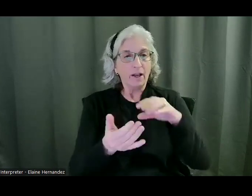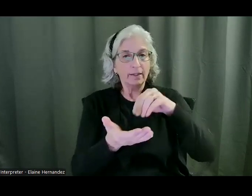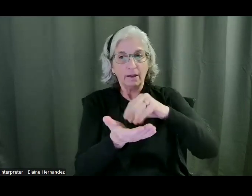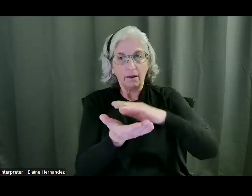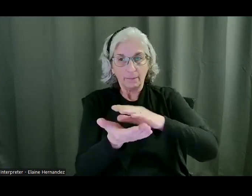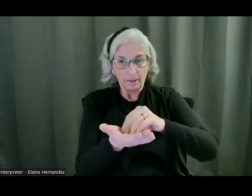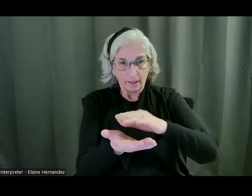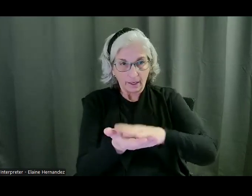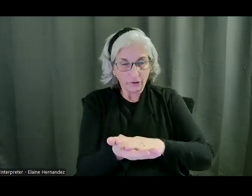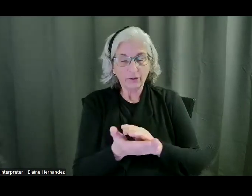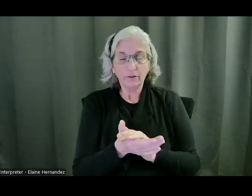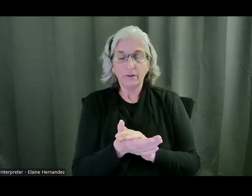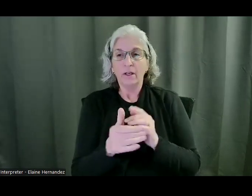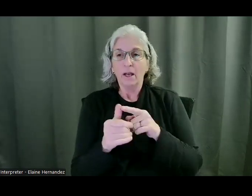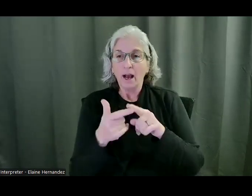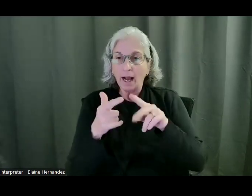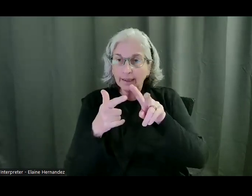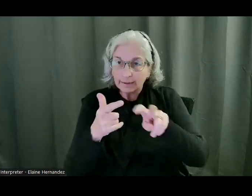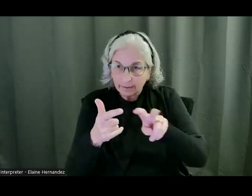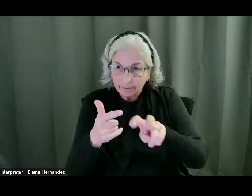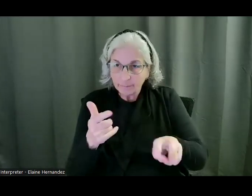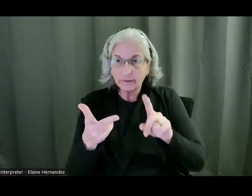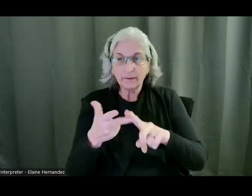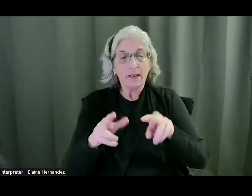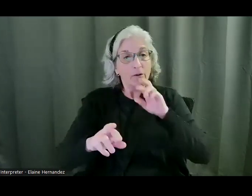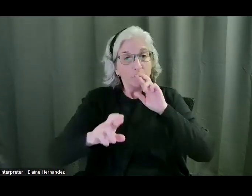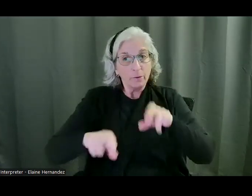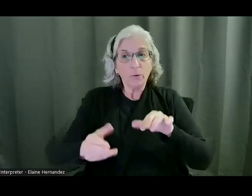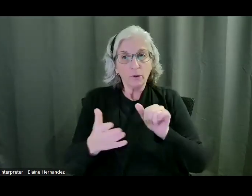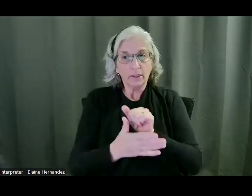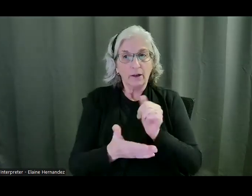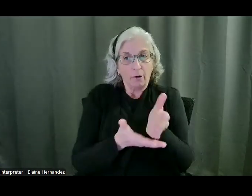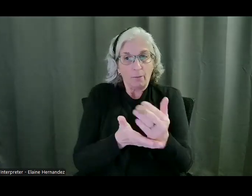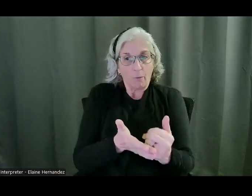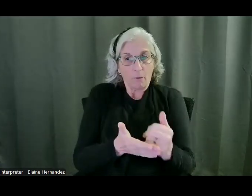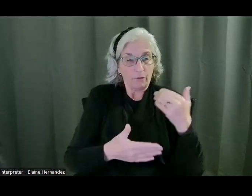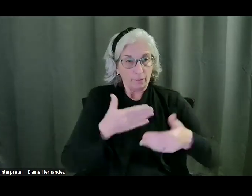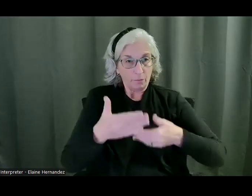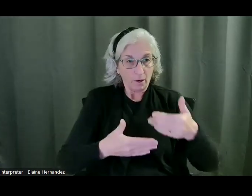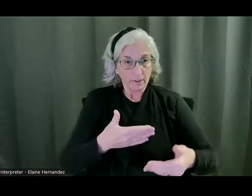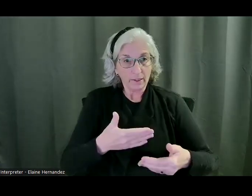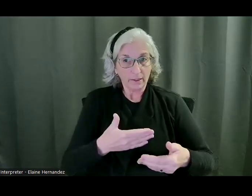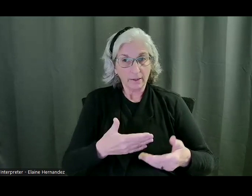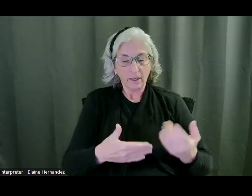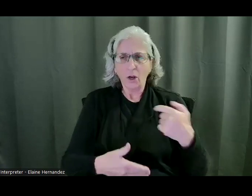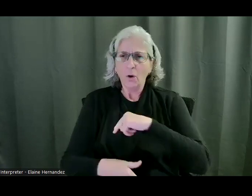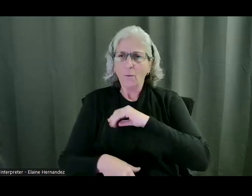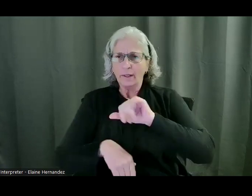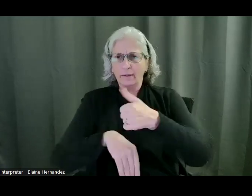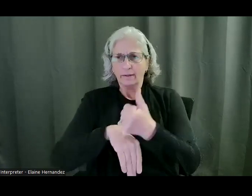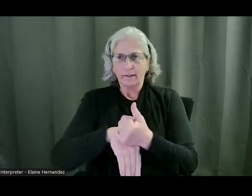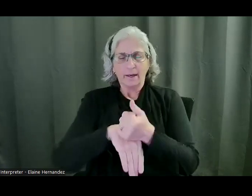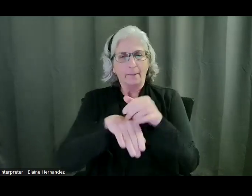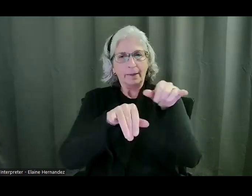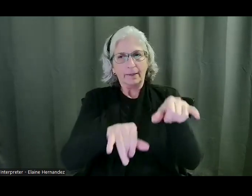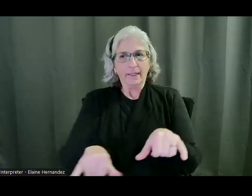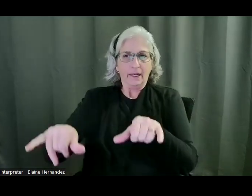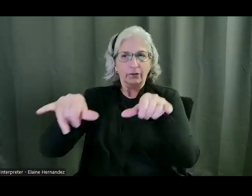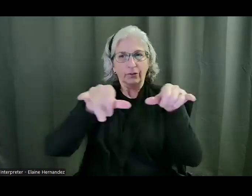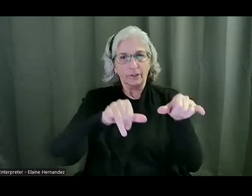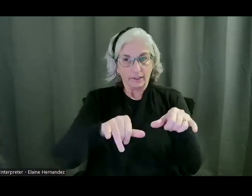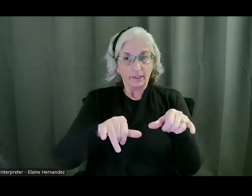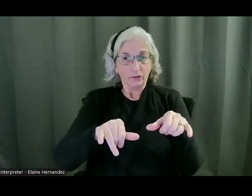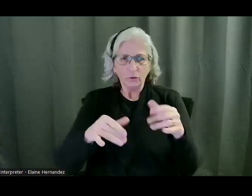assessments, and reports that are part of the process. And while we created that that standardization for the